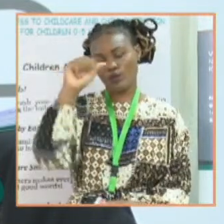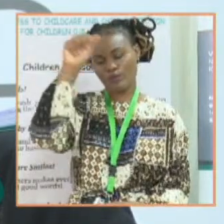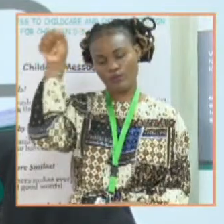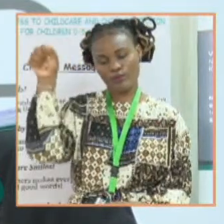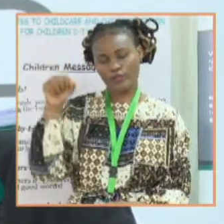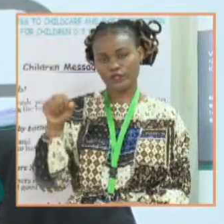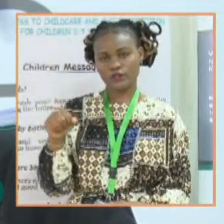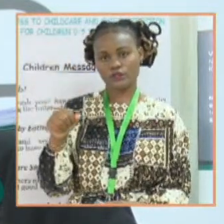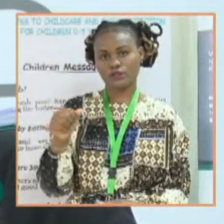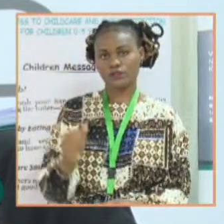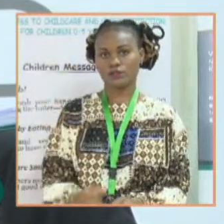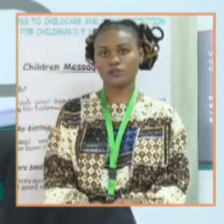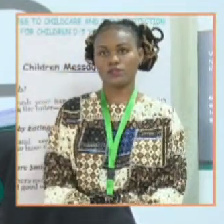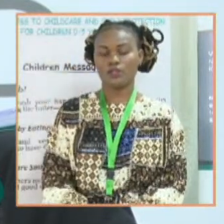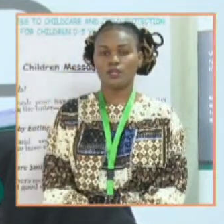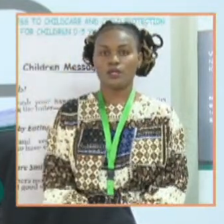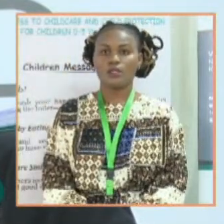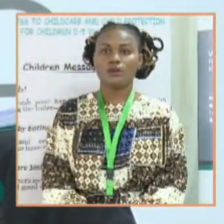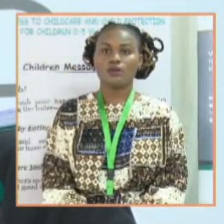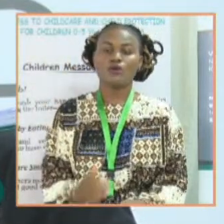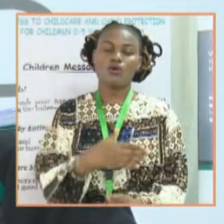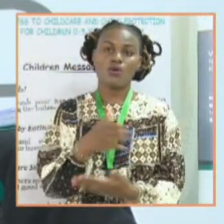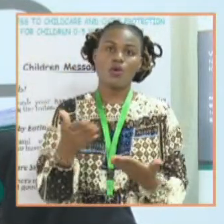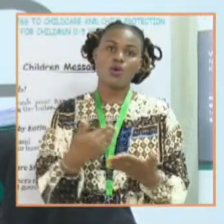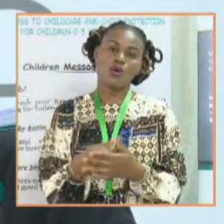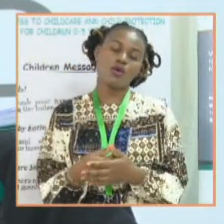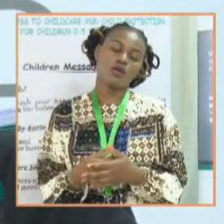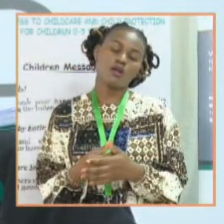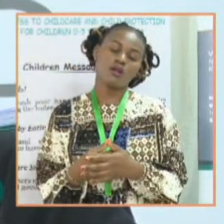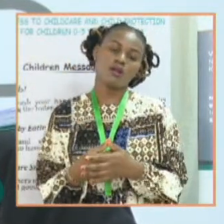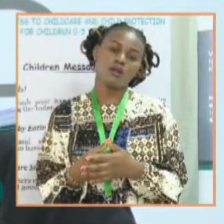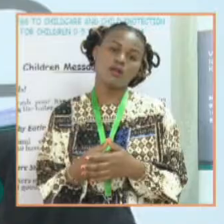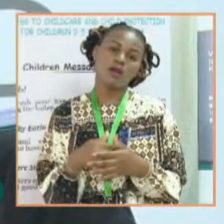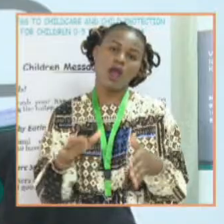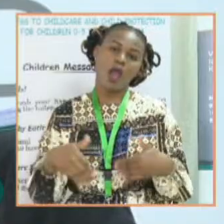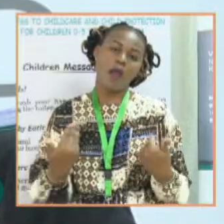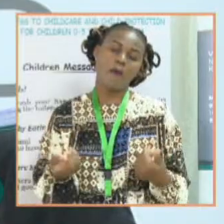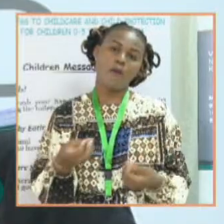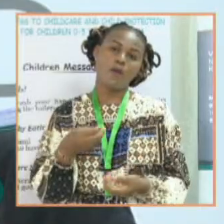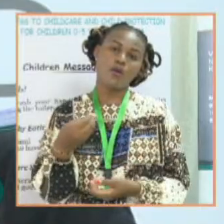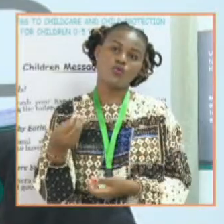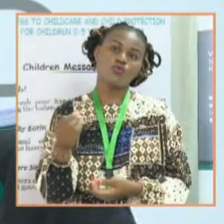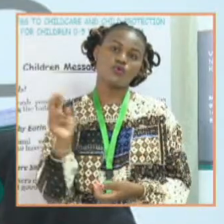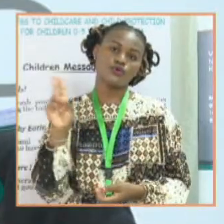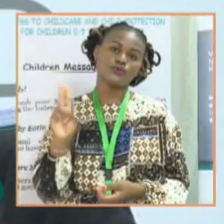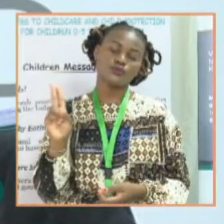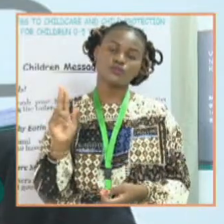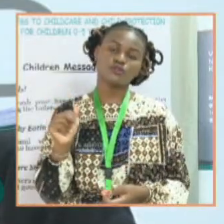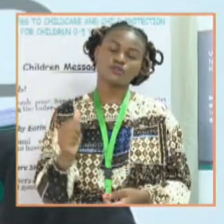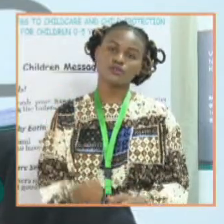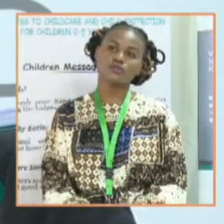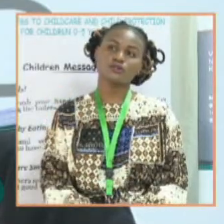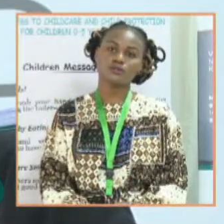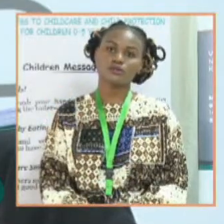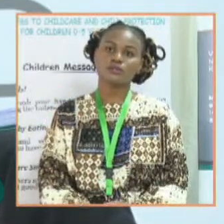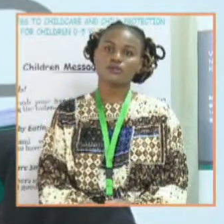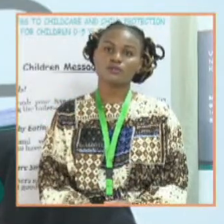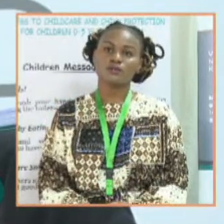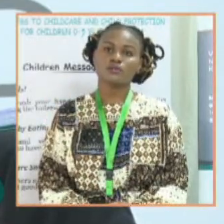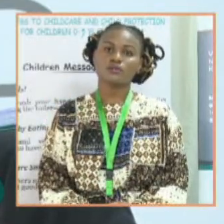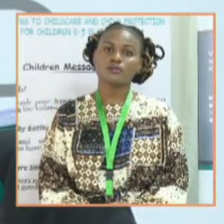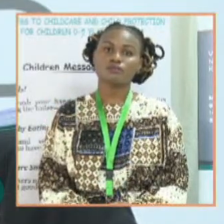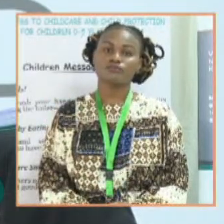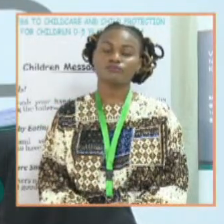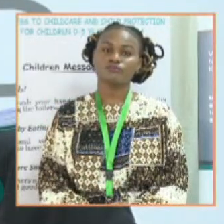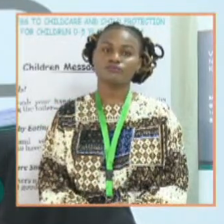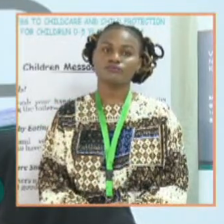default function, and all of it was spent for the 4 years we reviewed. So maybe the concern here is